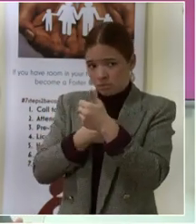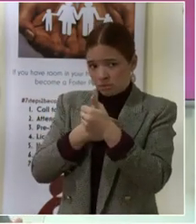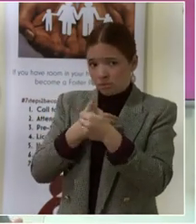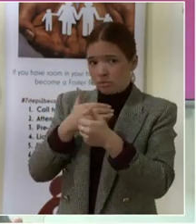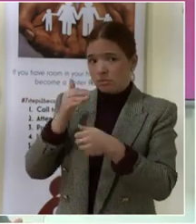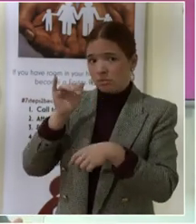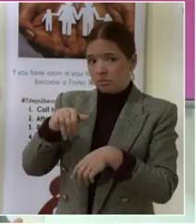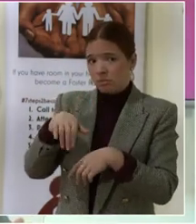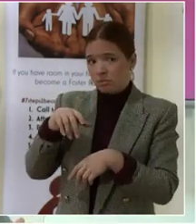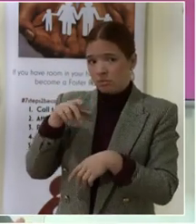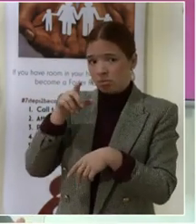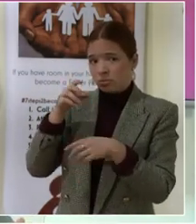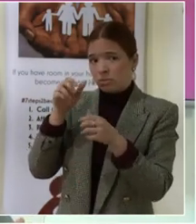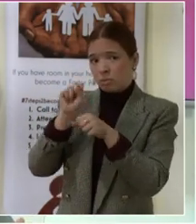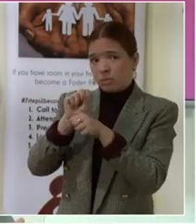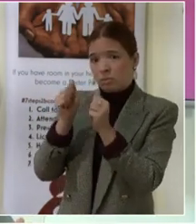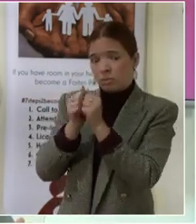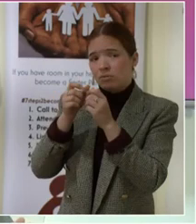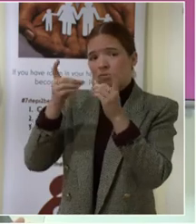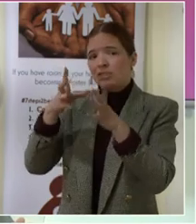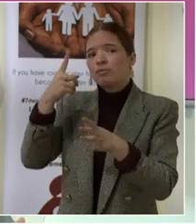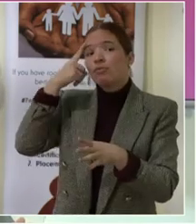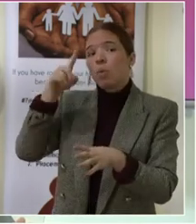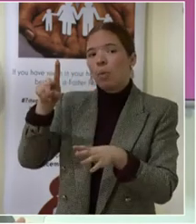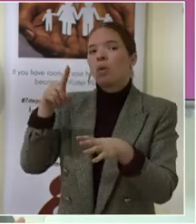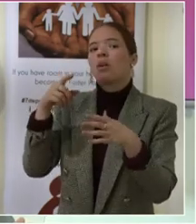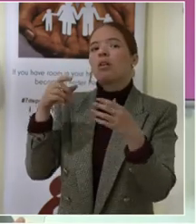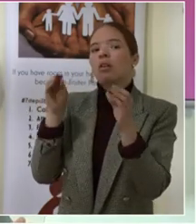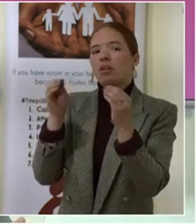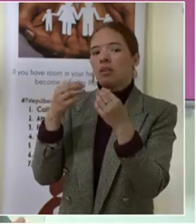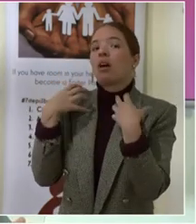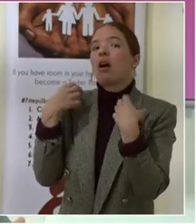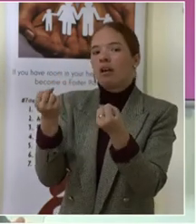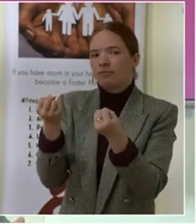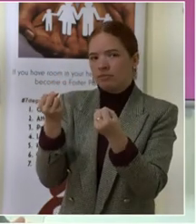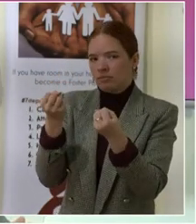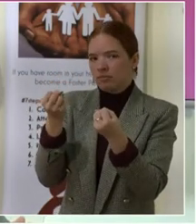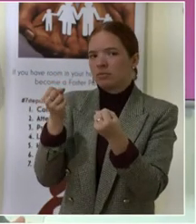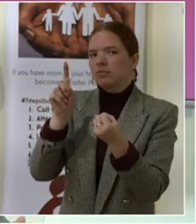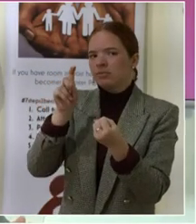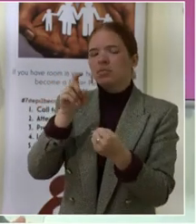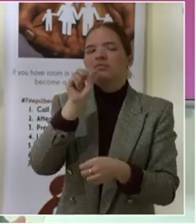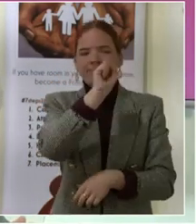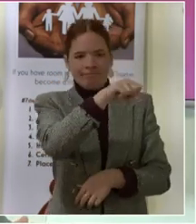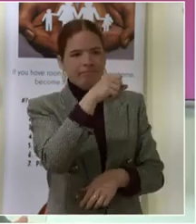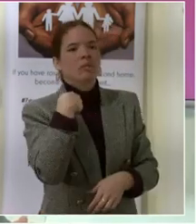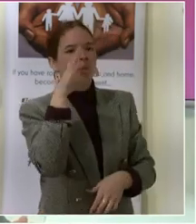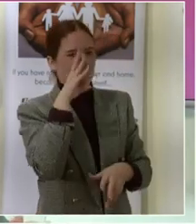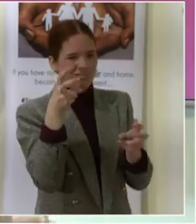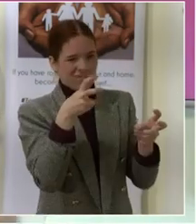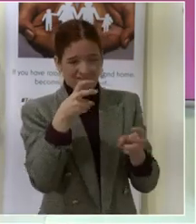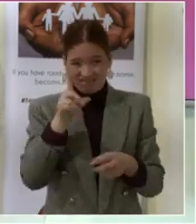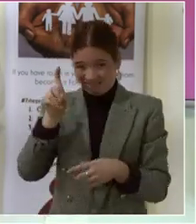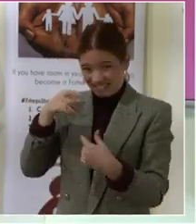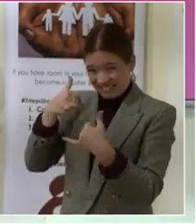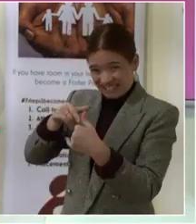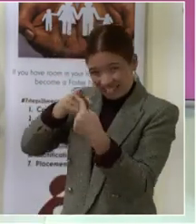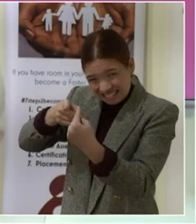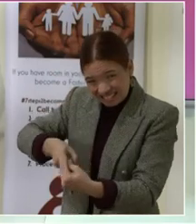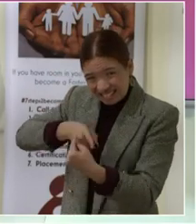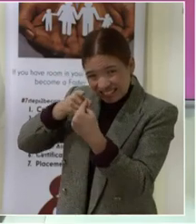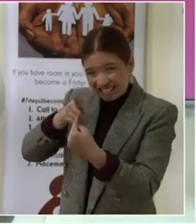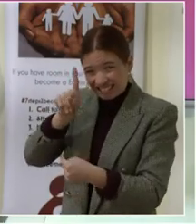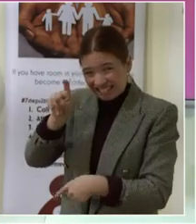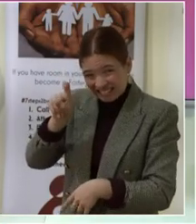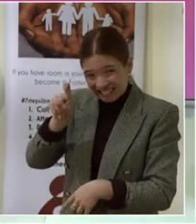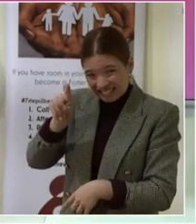with a director for the Department of Health? We're recruiting. We continue to recruit. Are you having trouble finding somebody? Or I think this